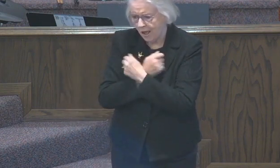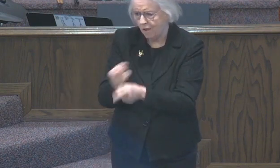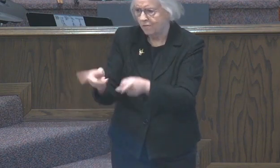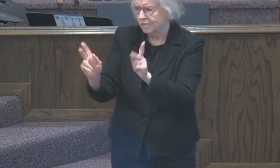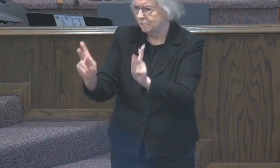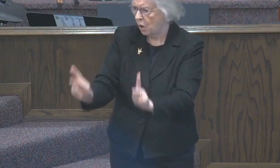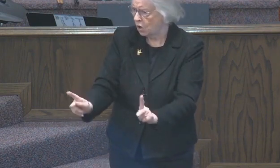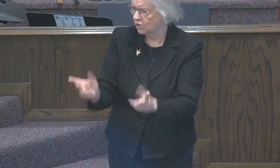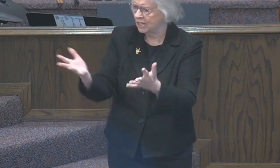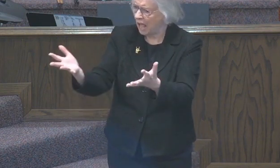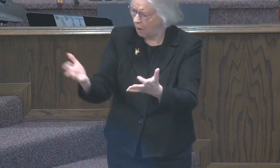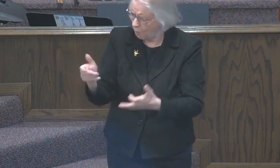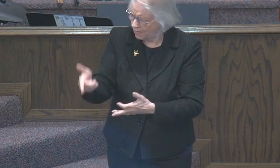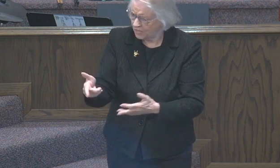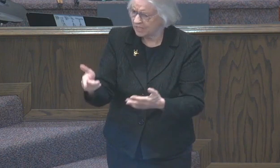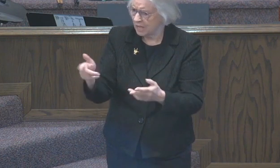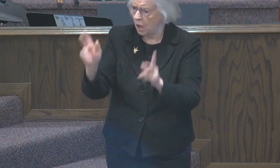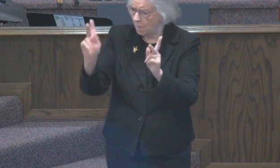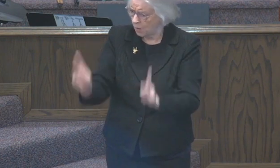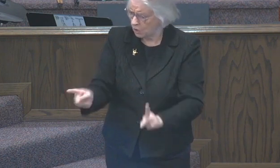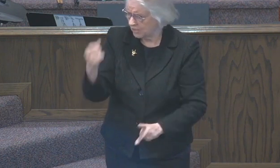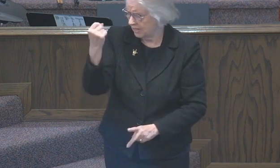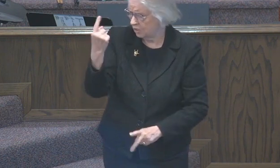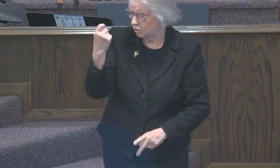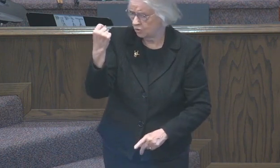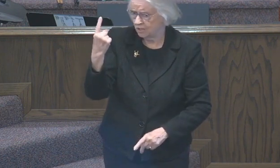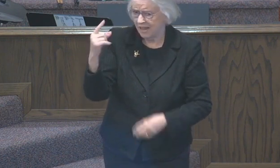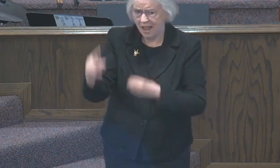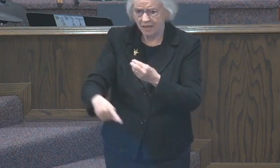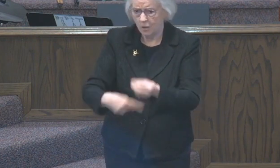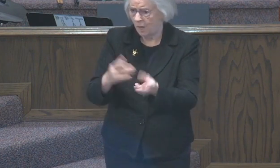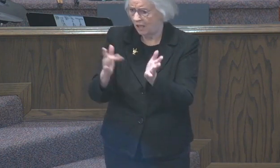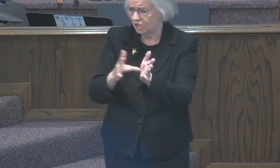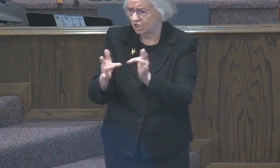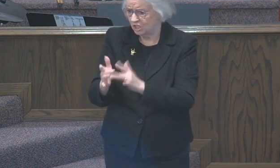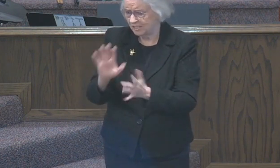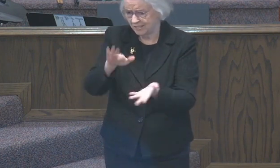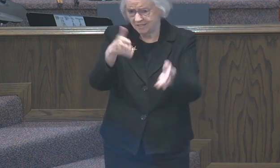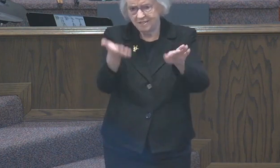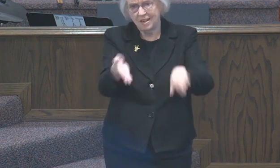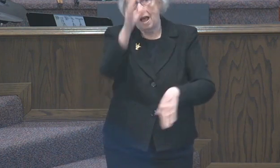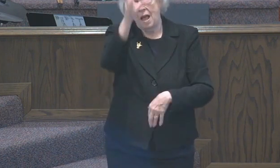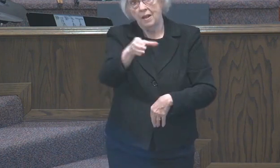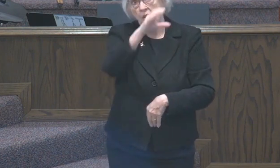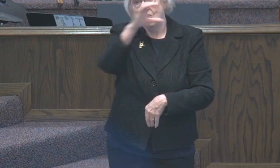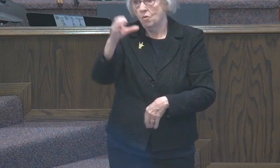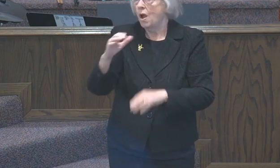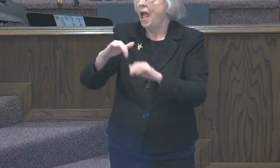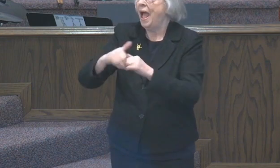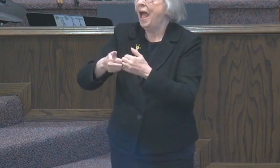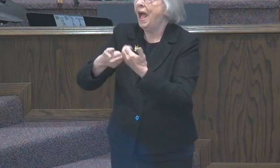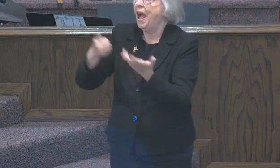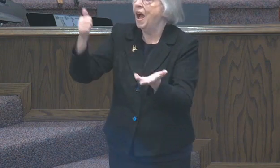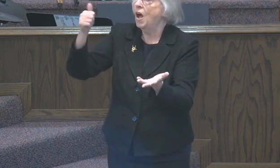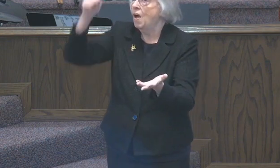wisdom? Wisdom is the right application of knowledge. It is the, I would amend that